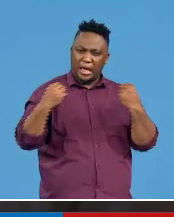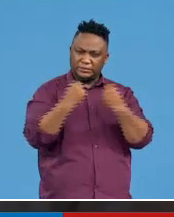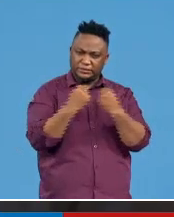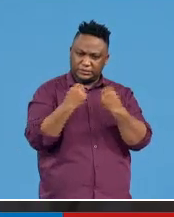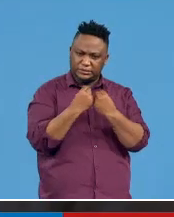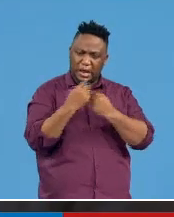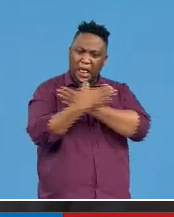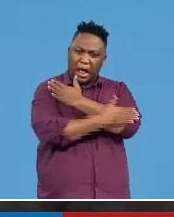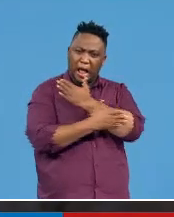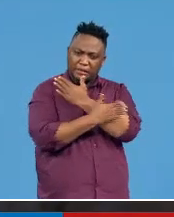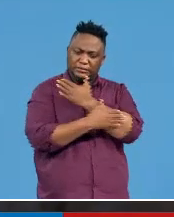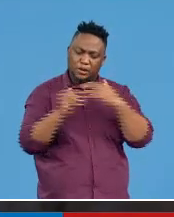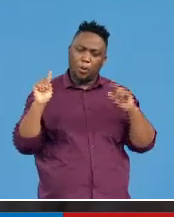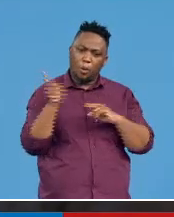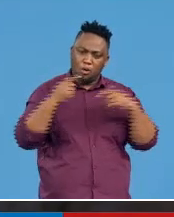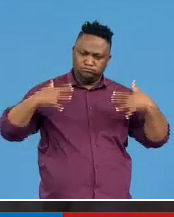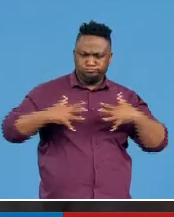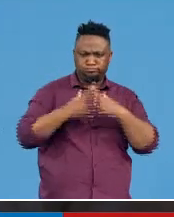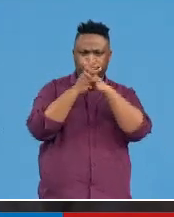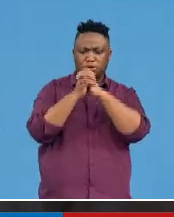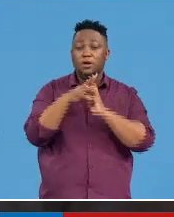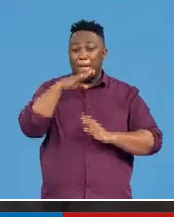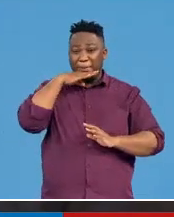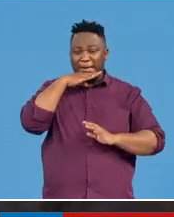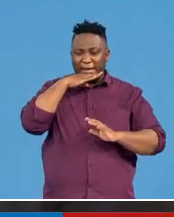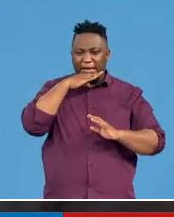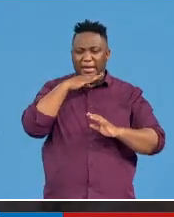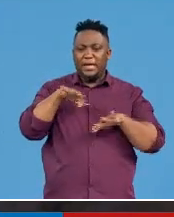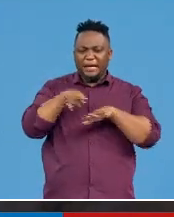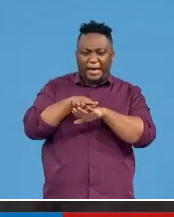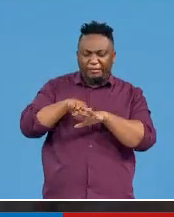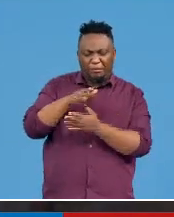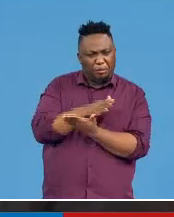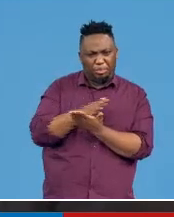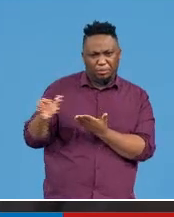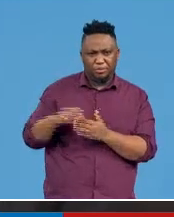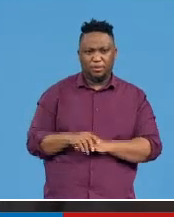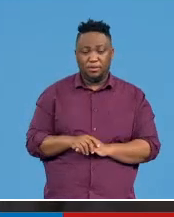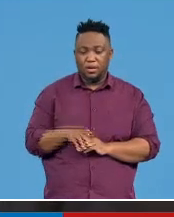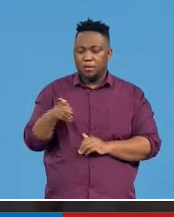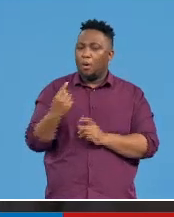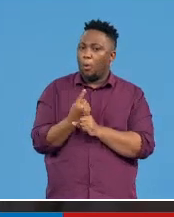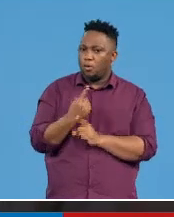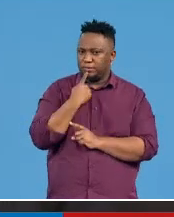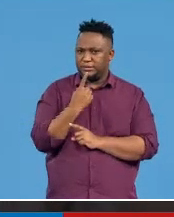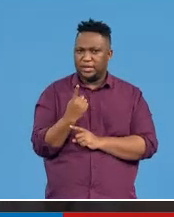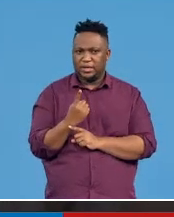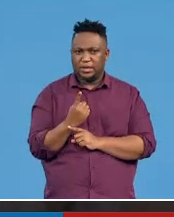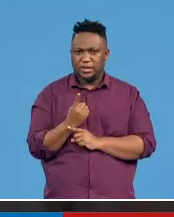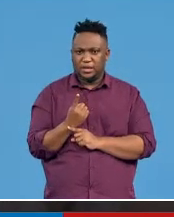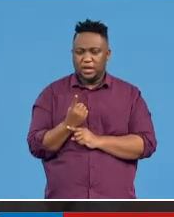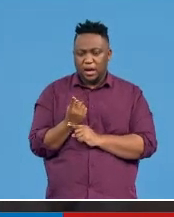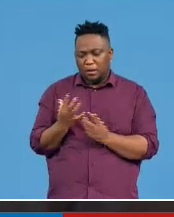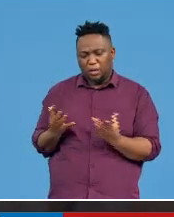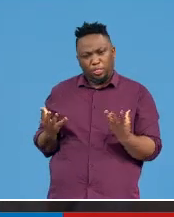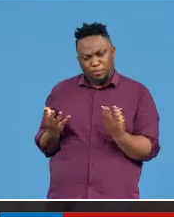where we will eliminate all forms of discrimination. She would say she's not part of the minority.